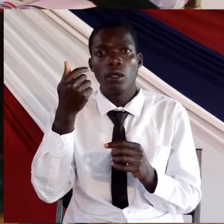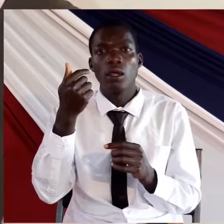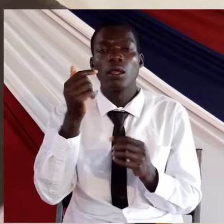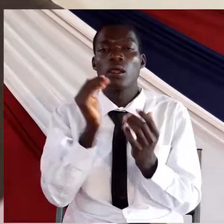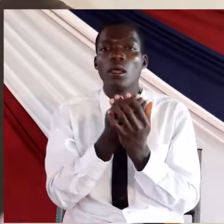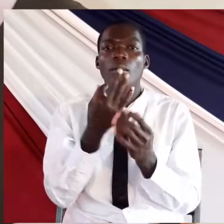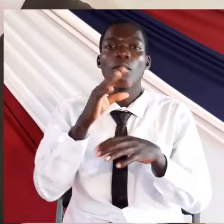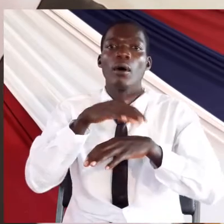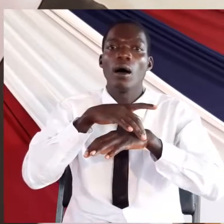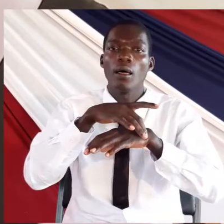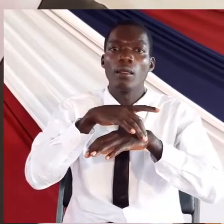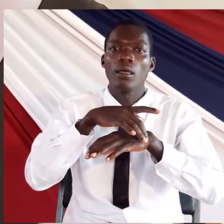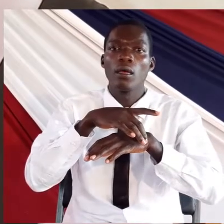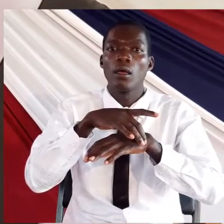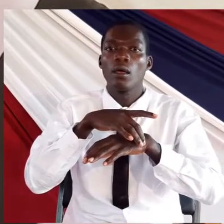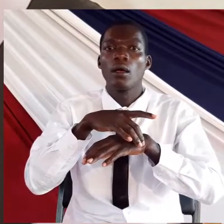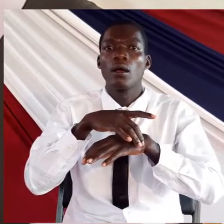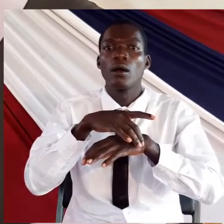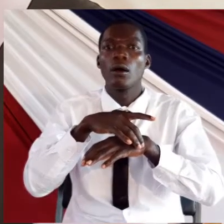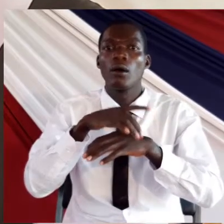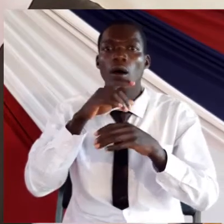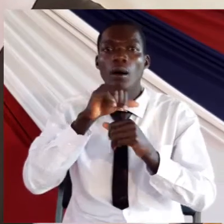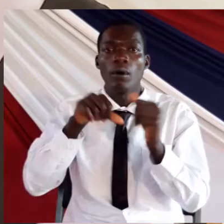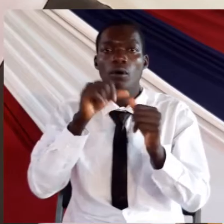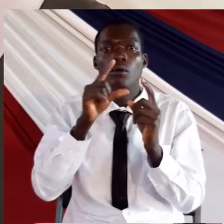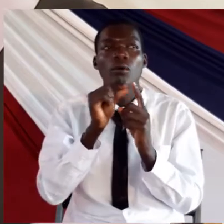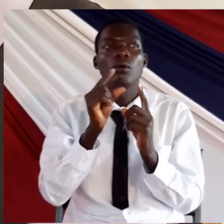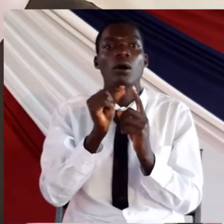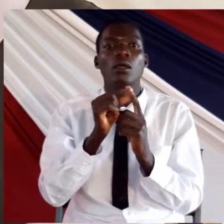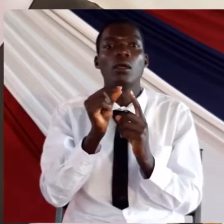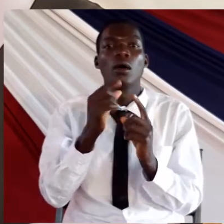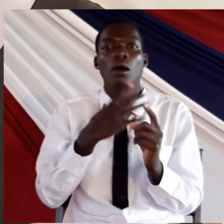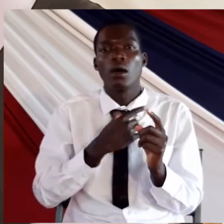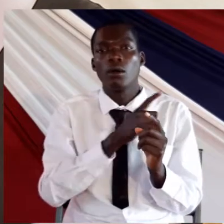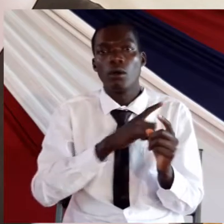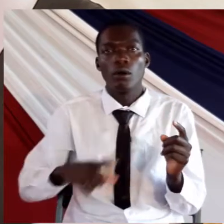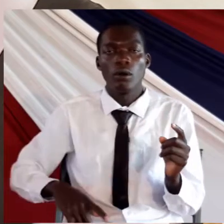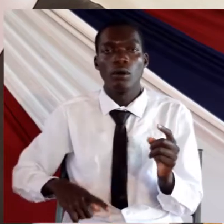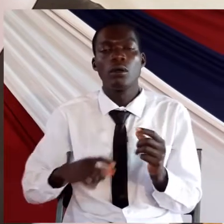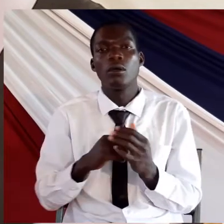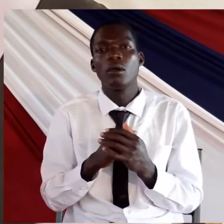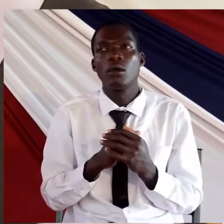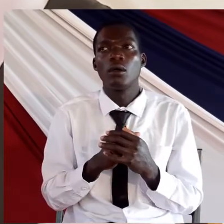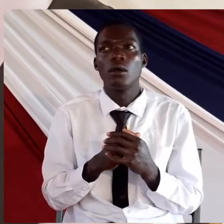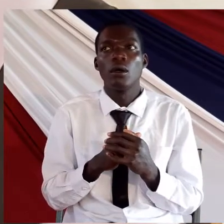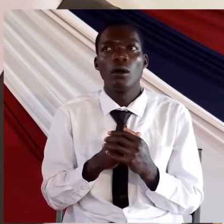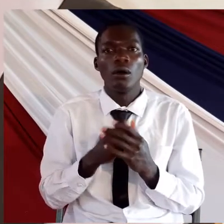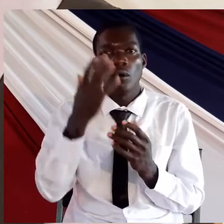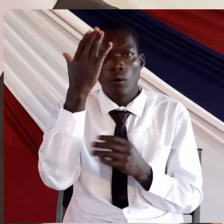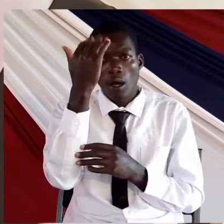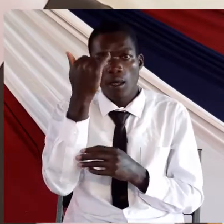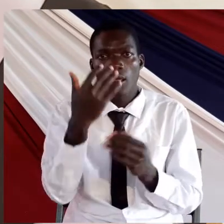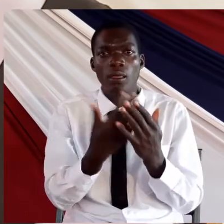get to learn a lot about the world, the laws of nature, why